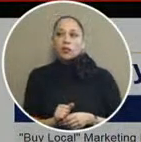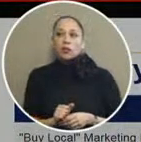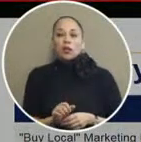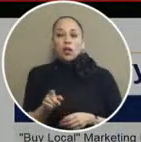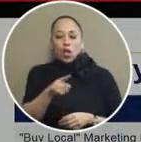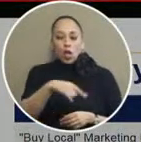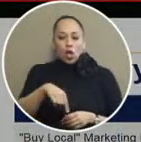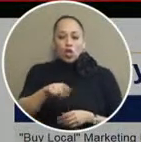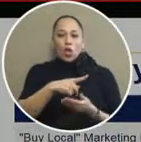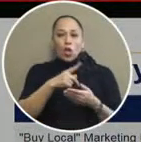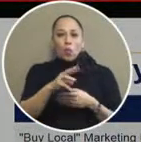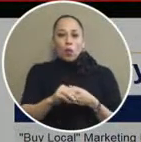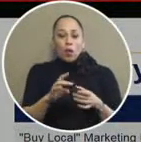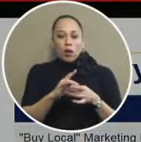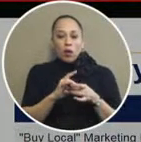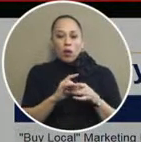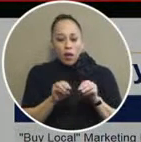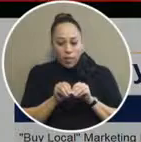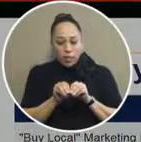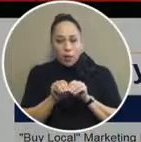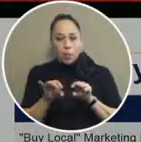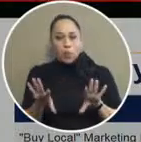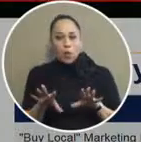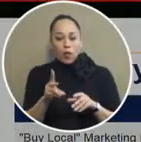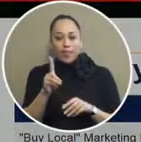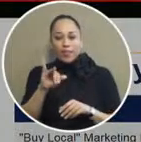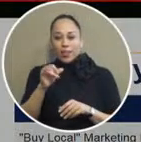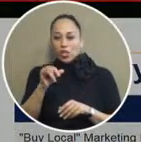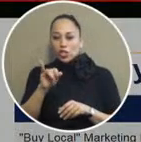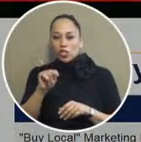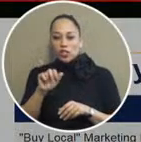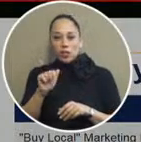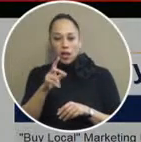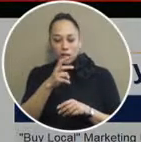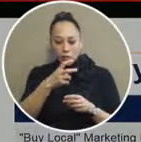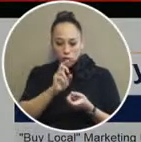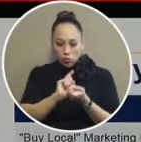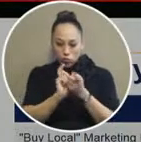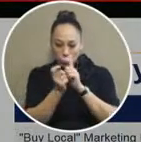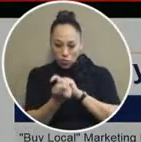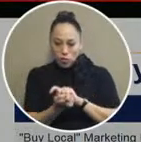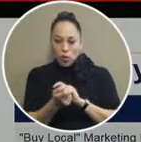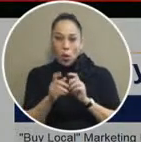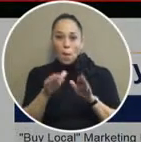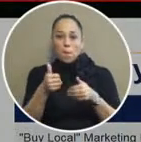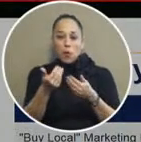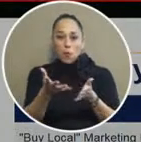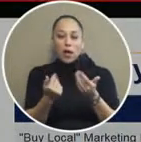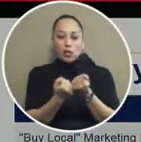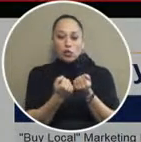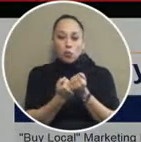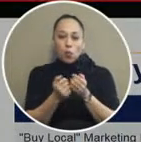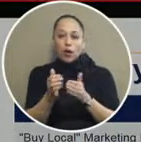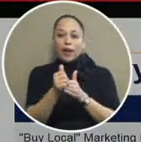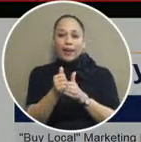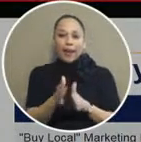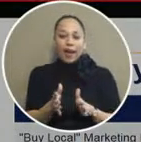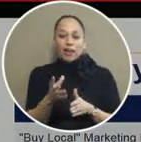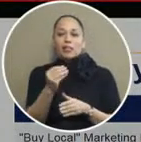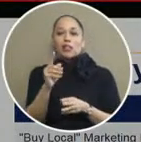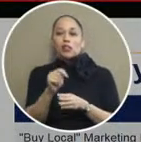Those programs in terms of deploying that digital transformation and being able to provide support, guidance, and